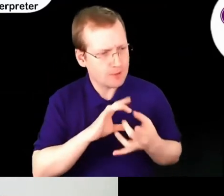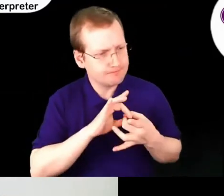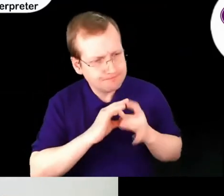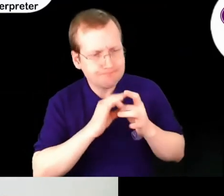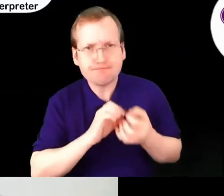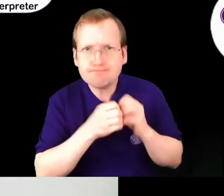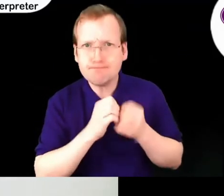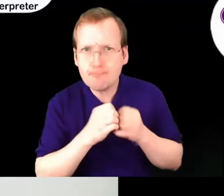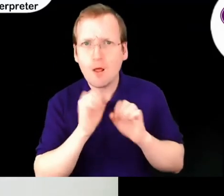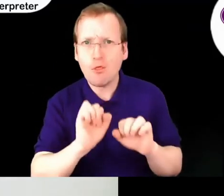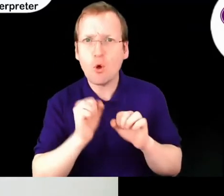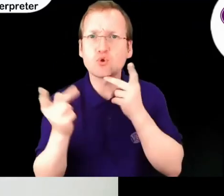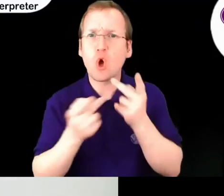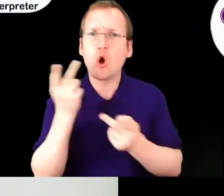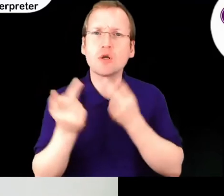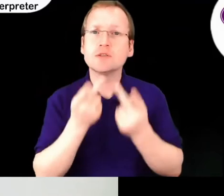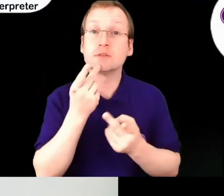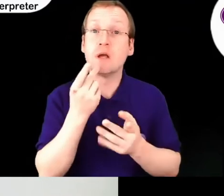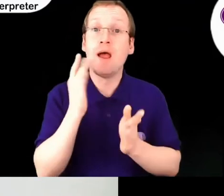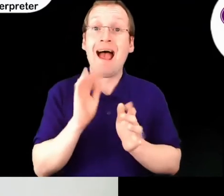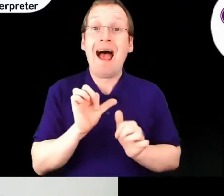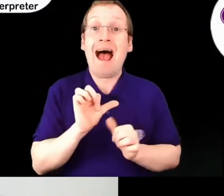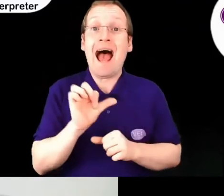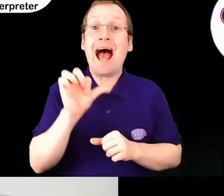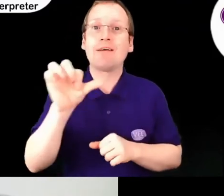lot. And since then,